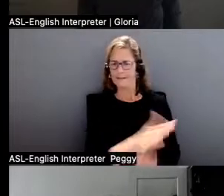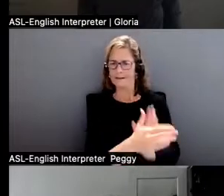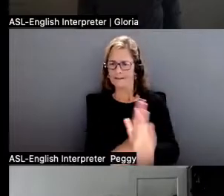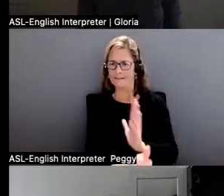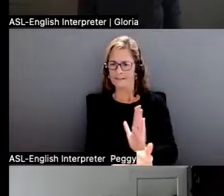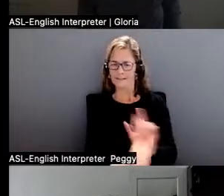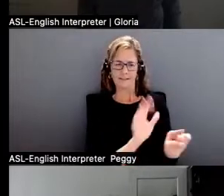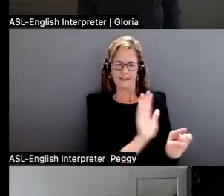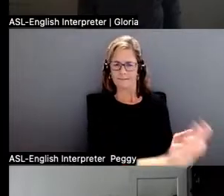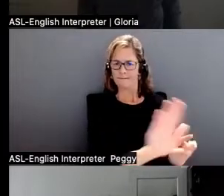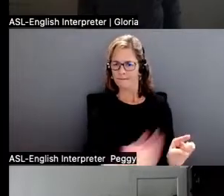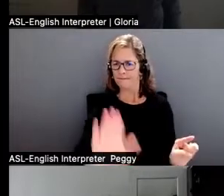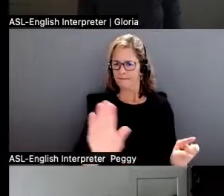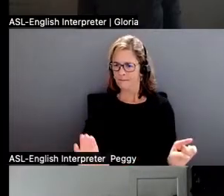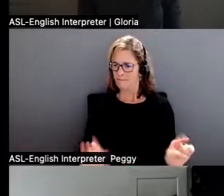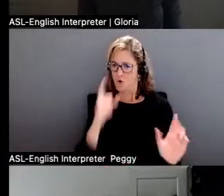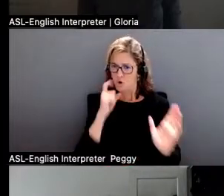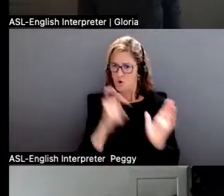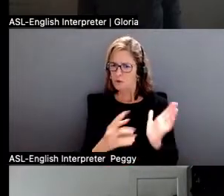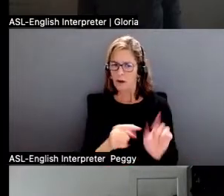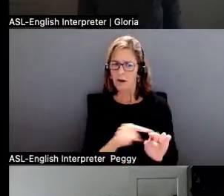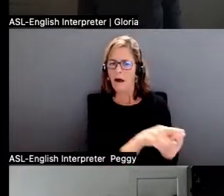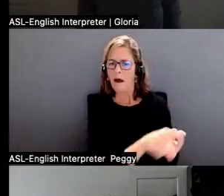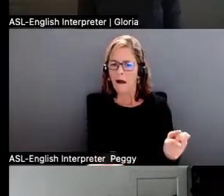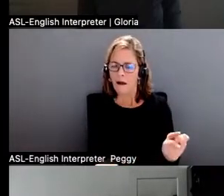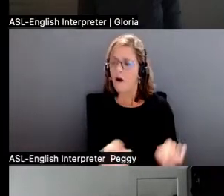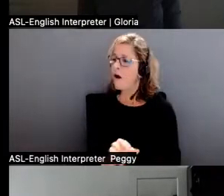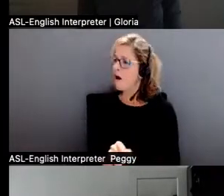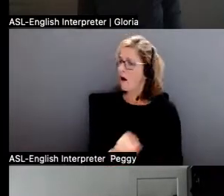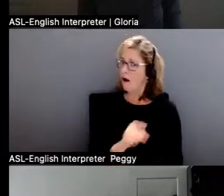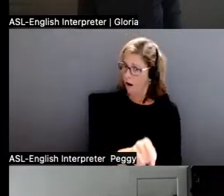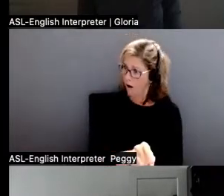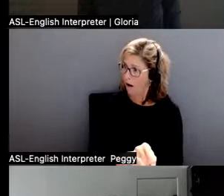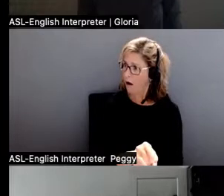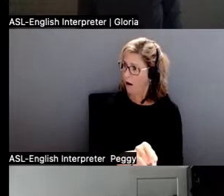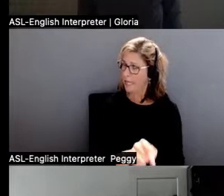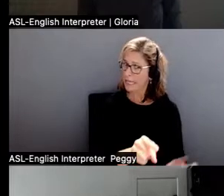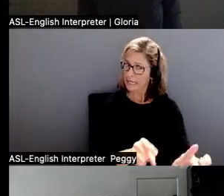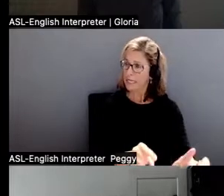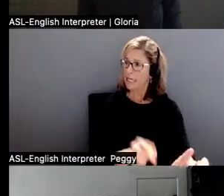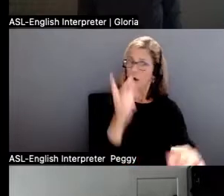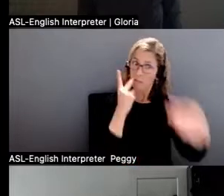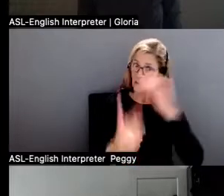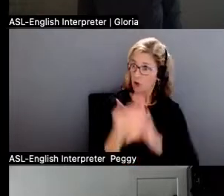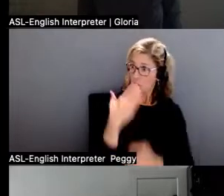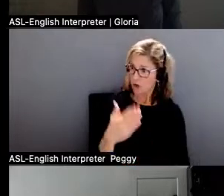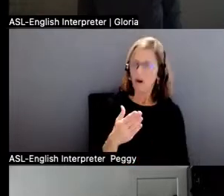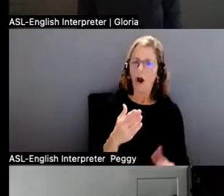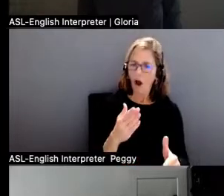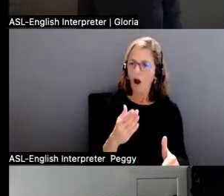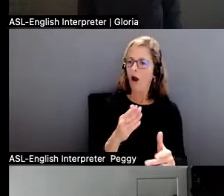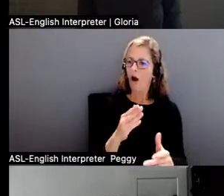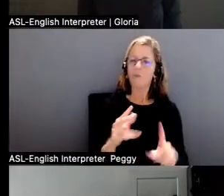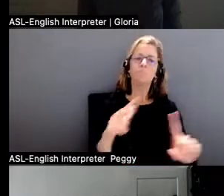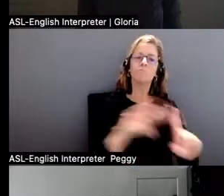the game, and then talking about how those skills are transferable to other environments. That is where the magic